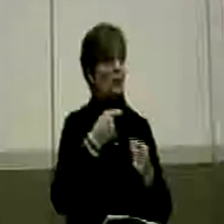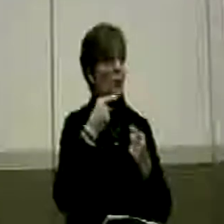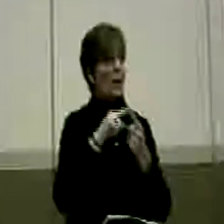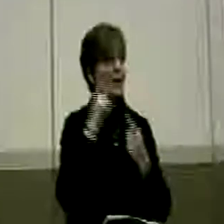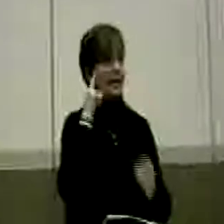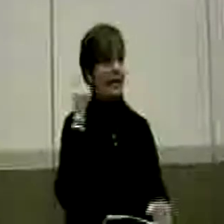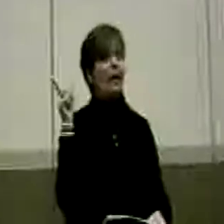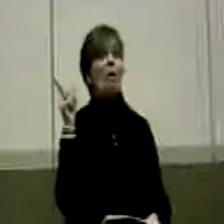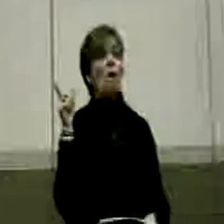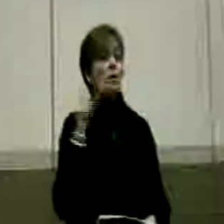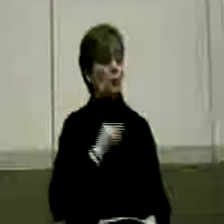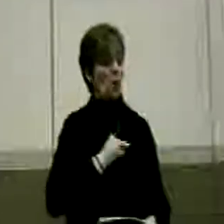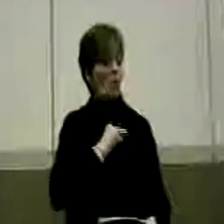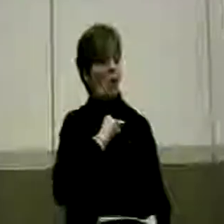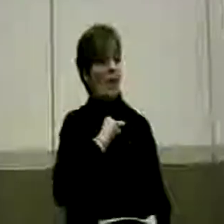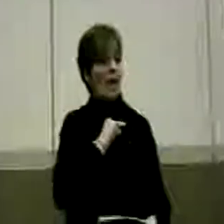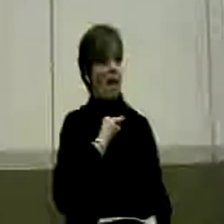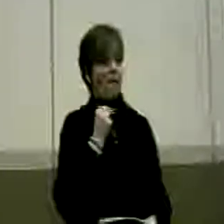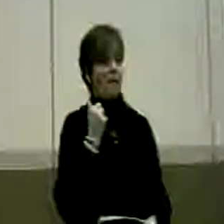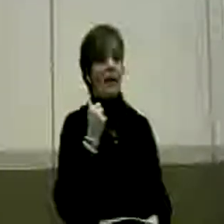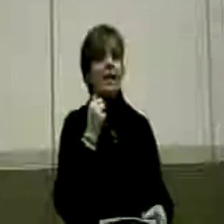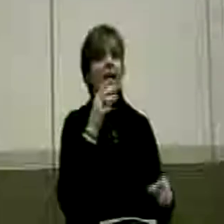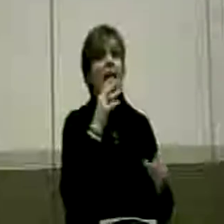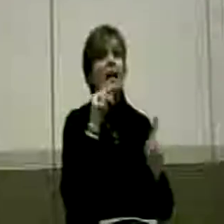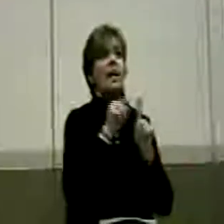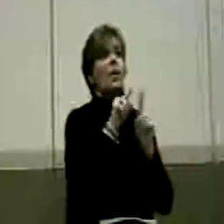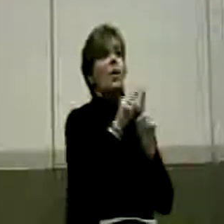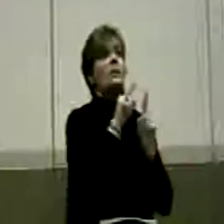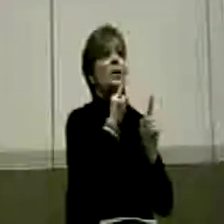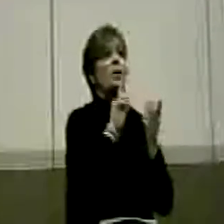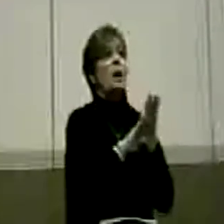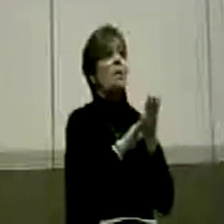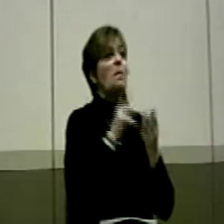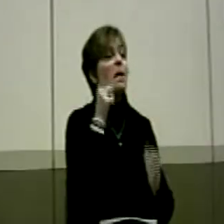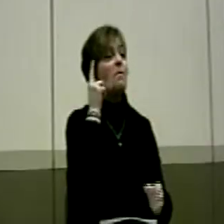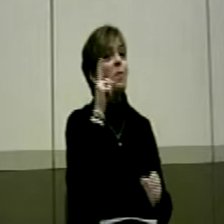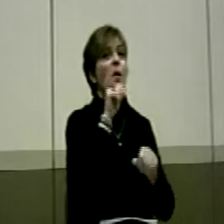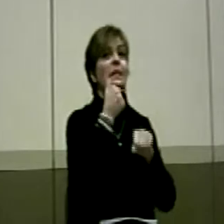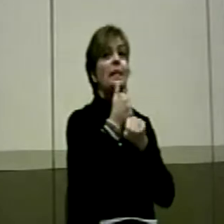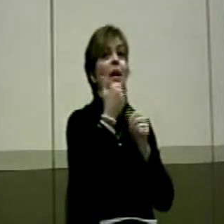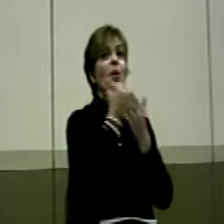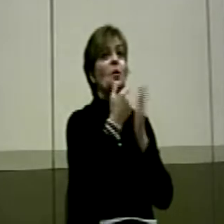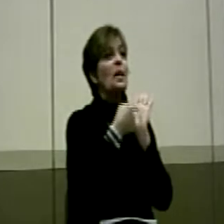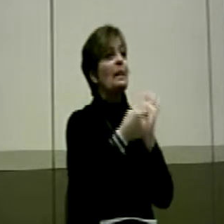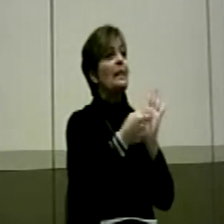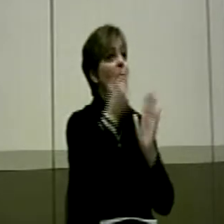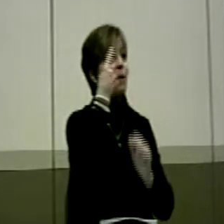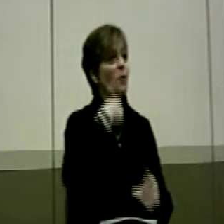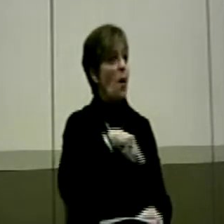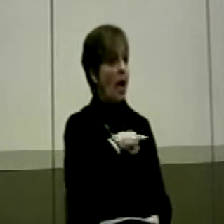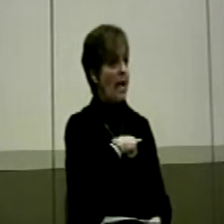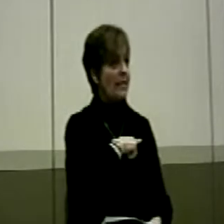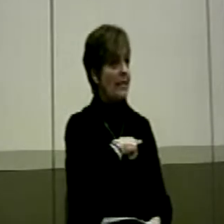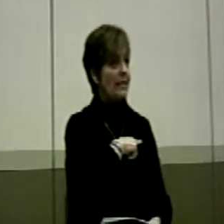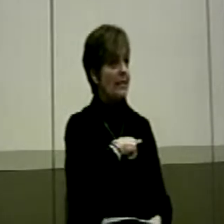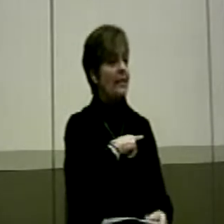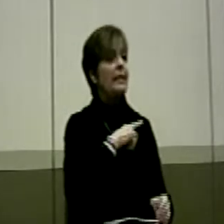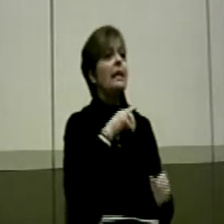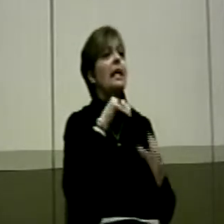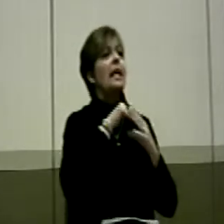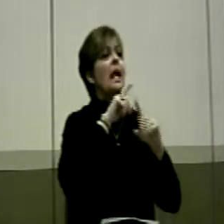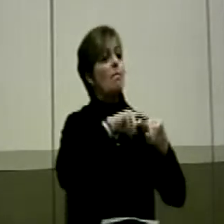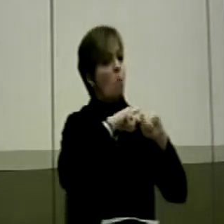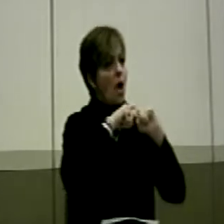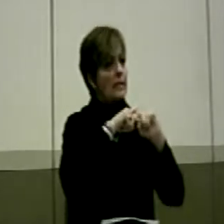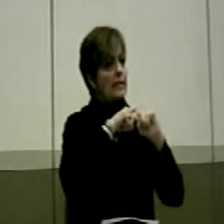We've also complimented him for setting a good example for us in pausing and giving people time to read the